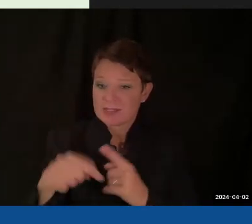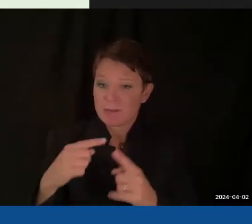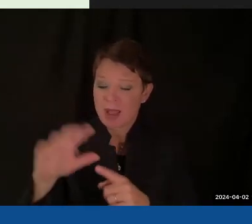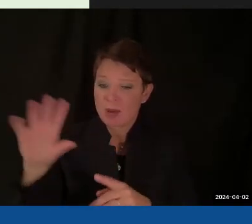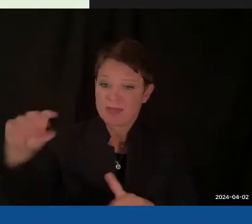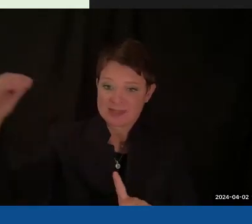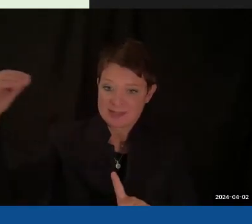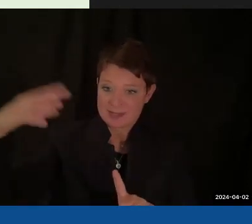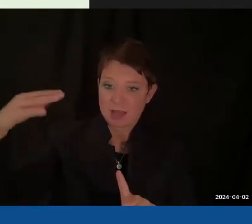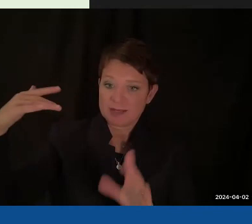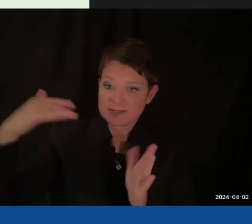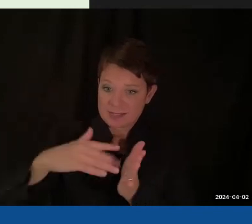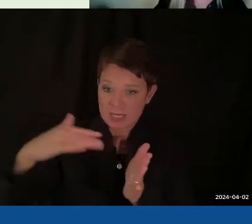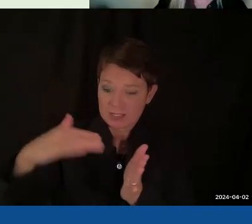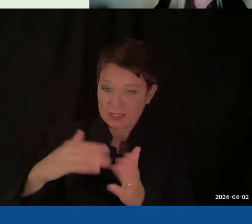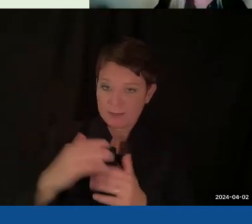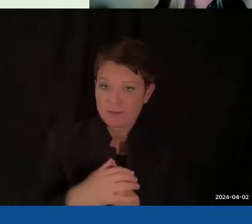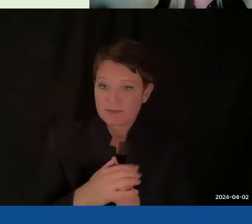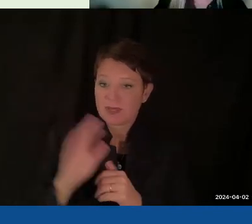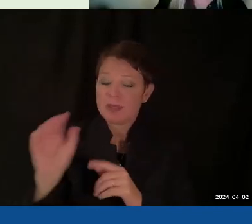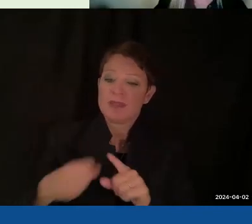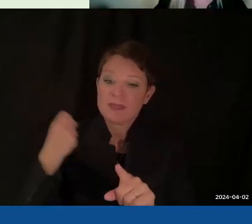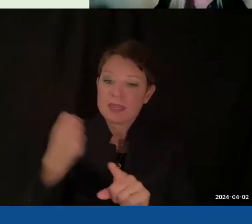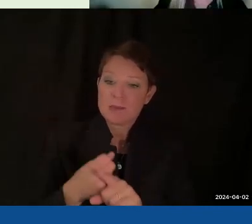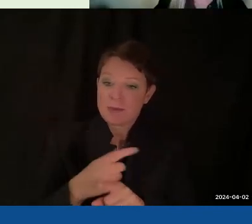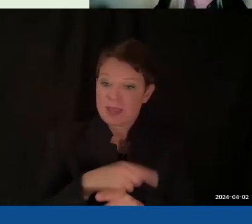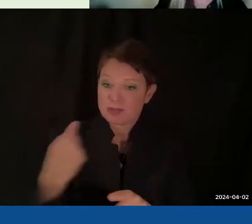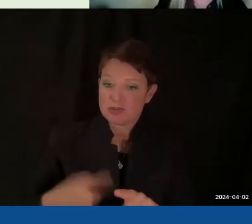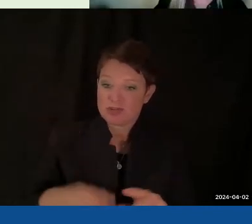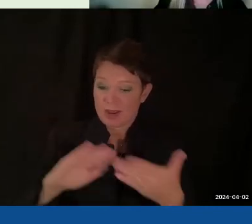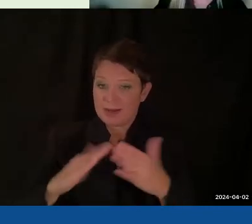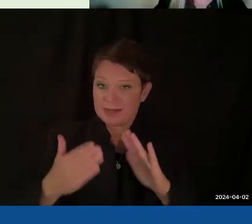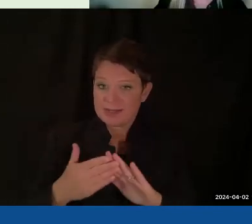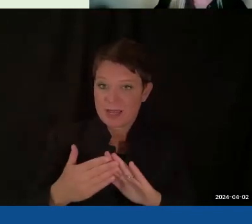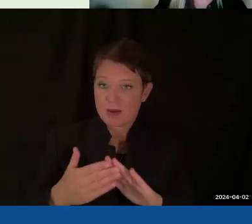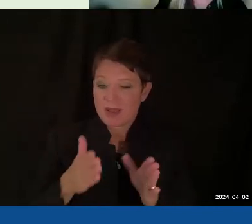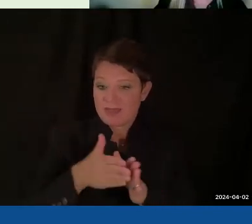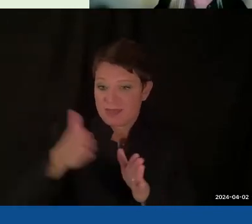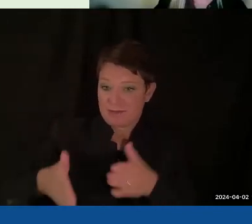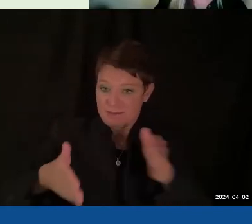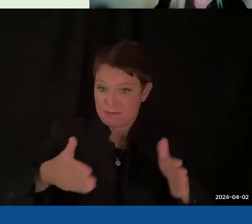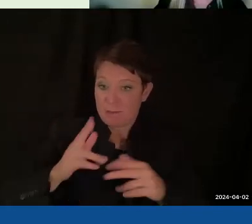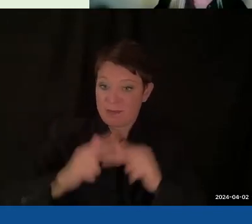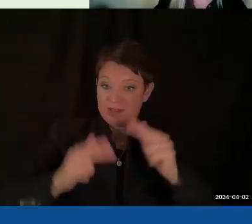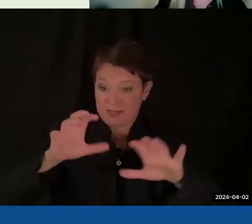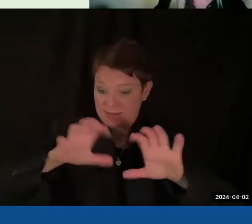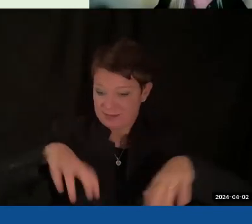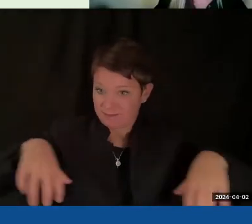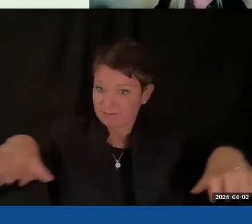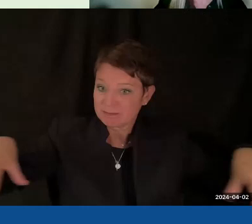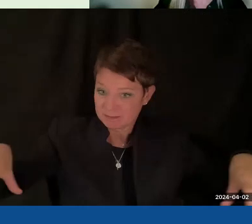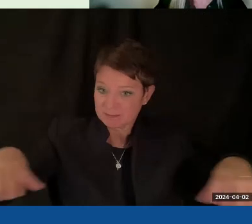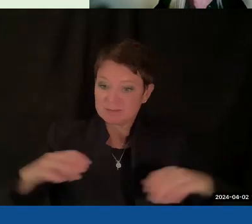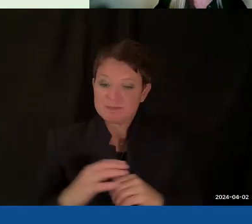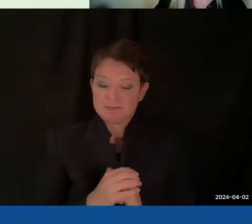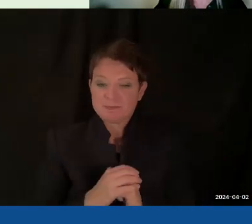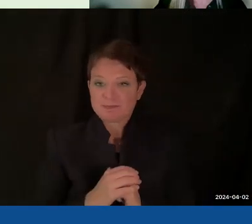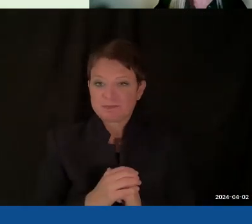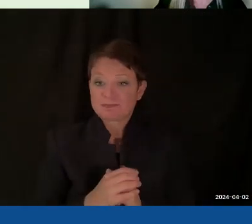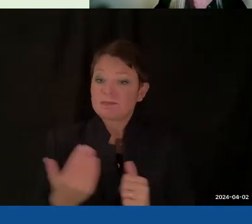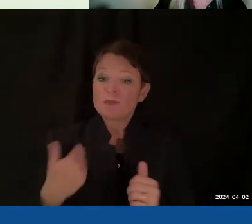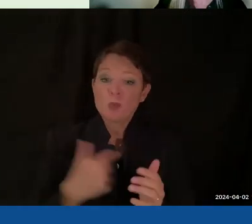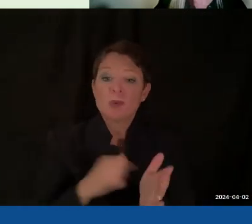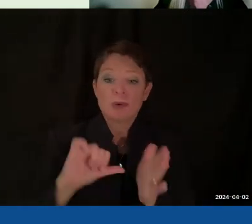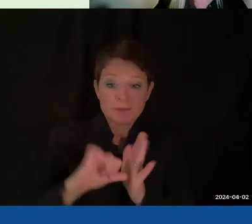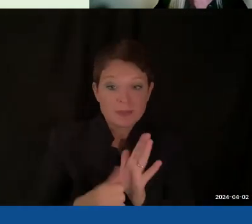sun studies, its impact to Chinatown and the neighboring buildings. We'll reiterate